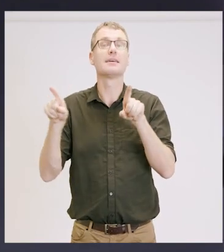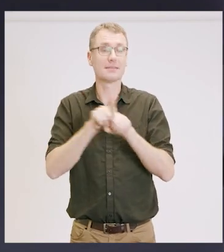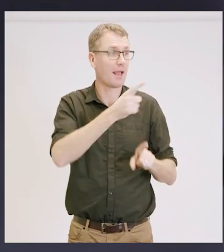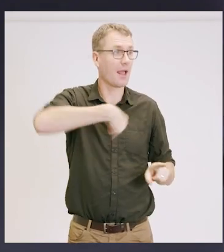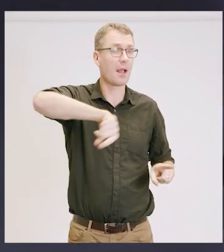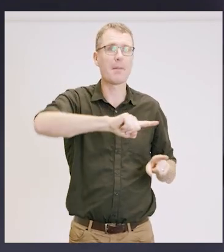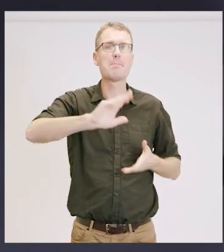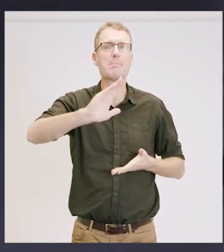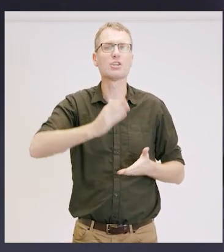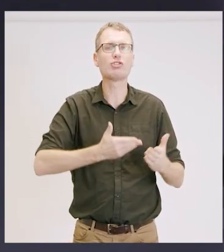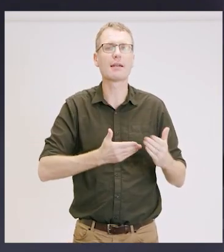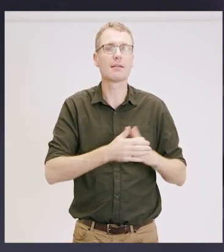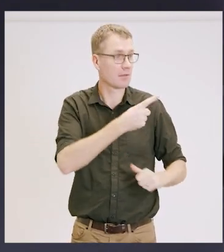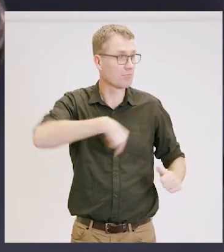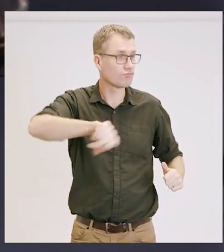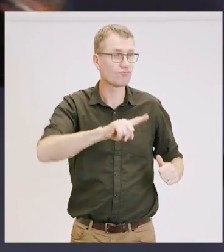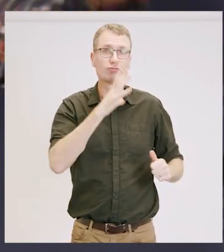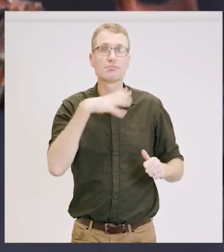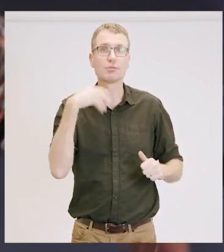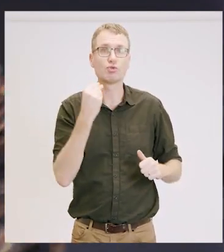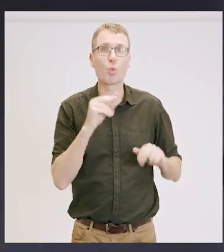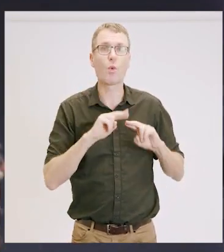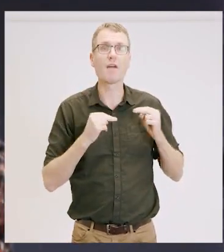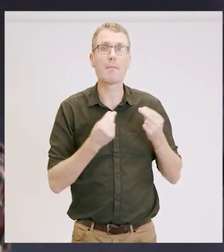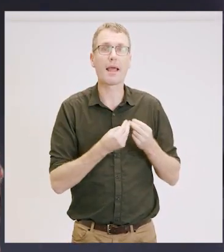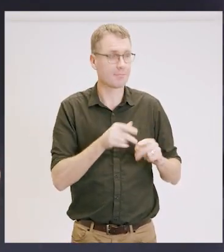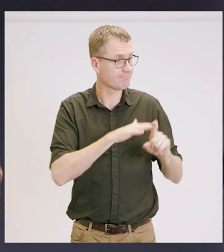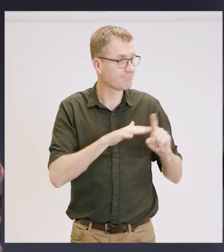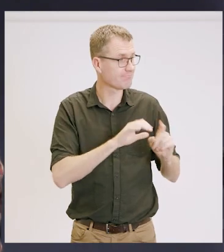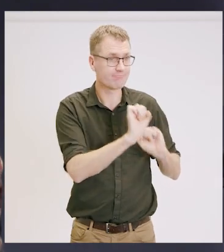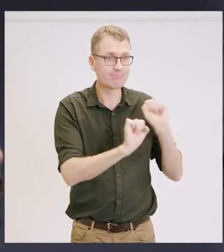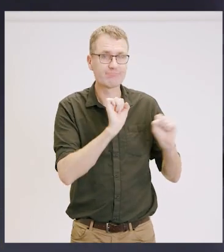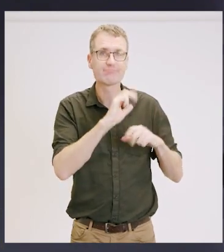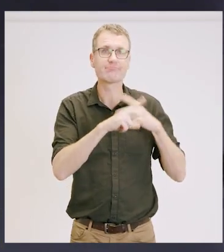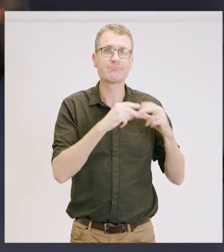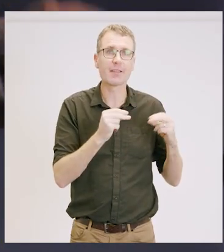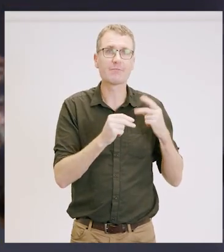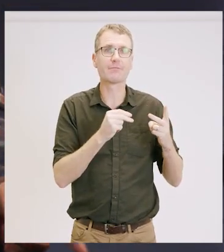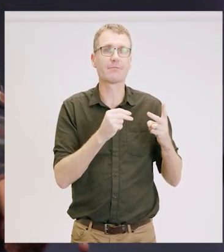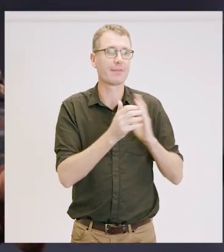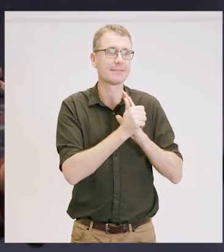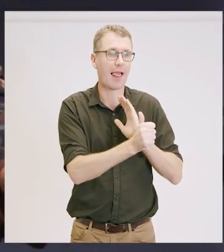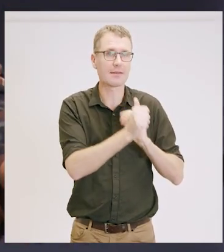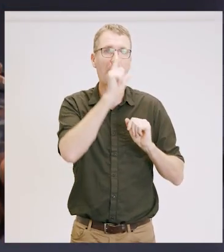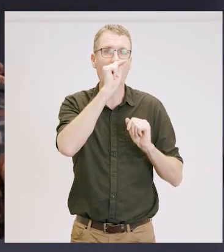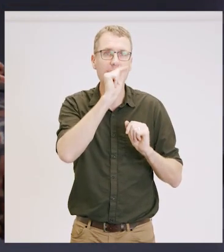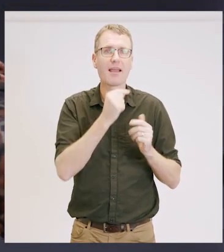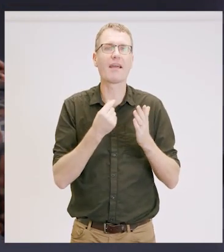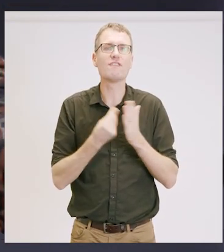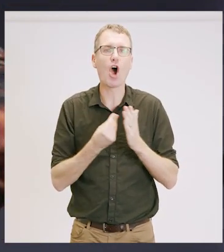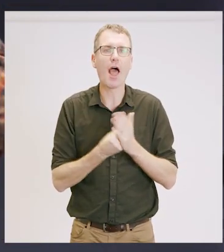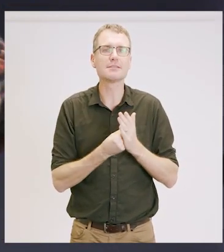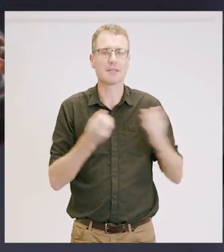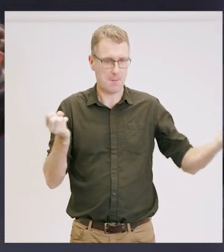the connections, the skin, I need the blood. And it's exactly the same with the mission we do. When we join together as spiritual